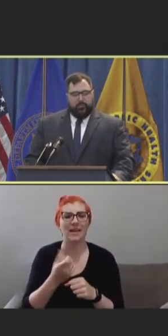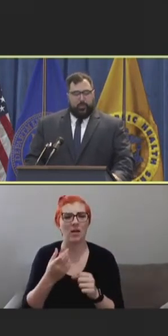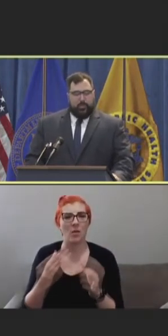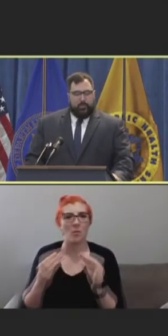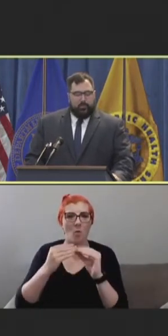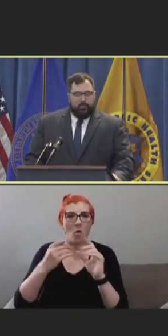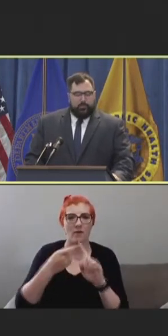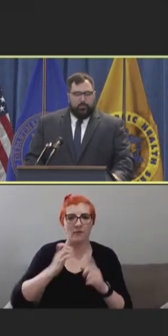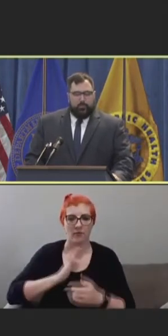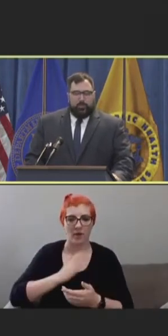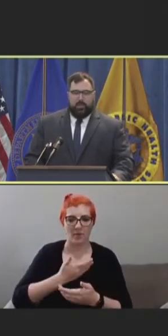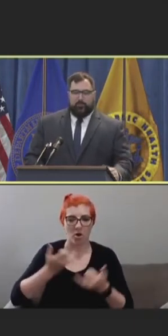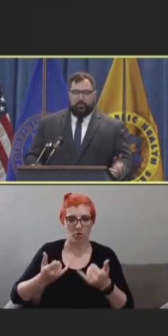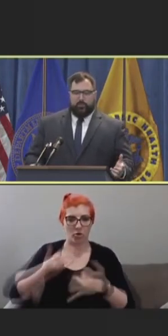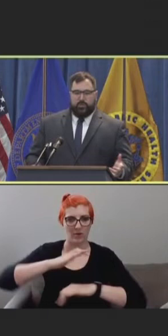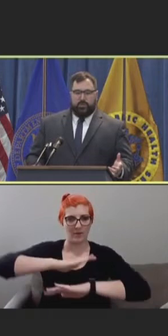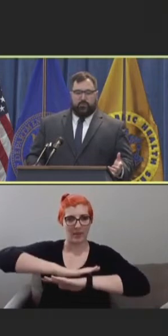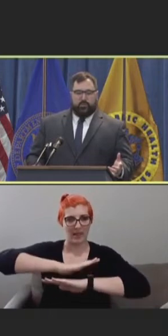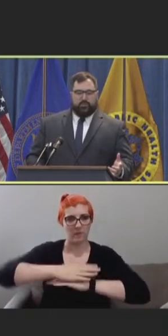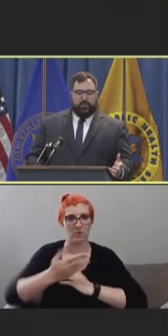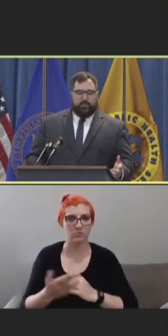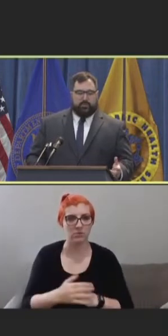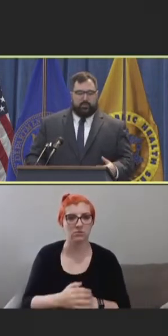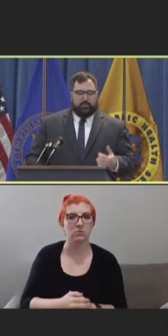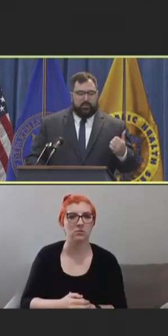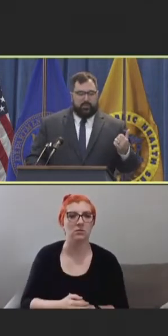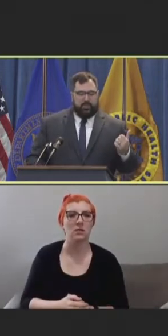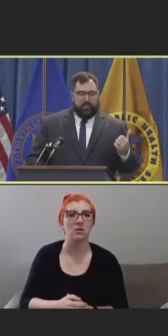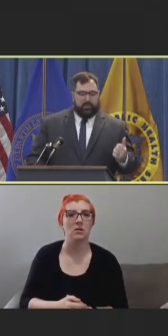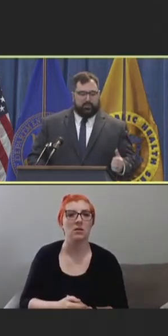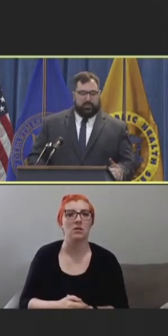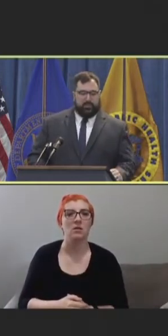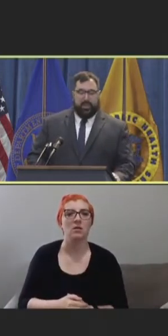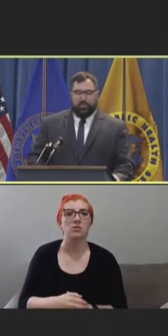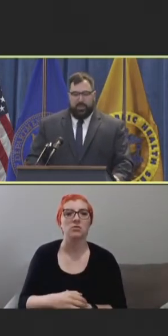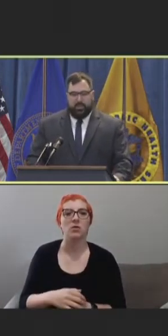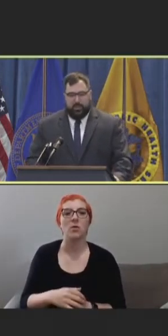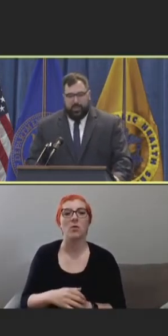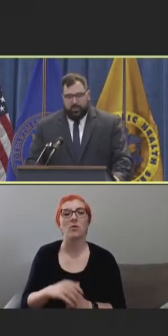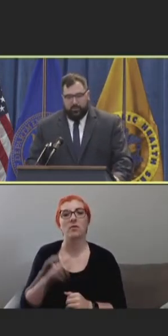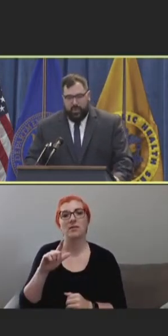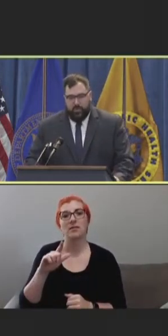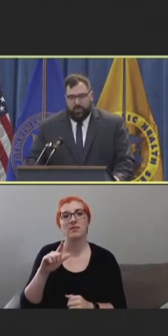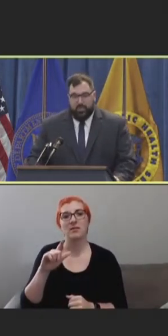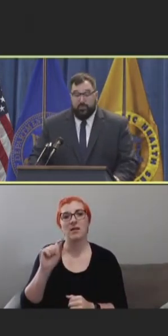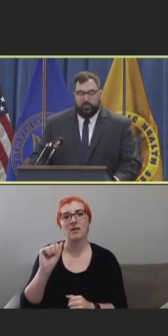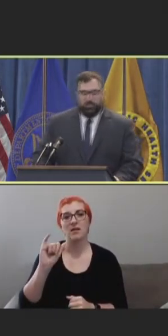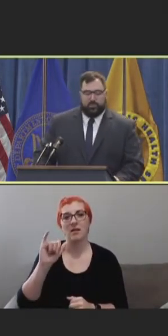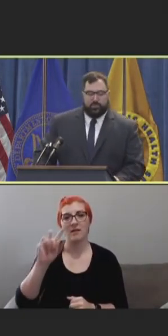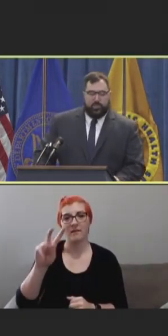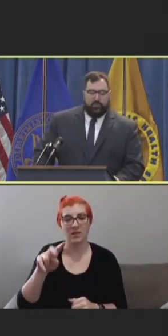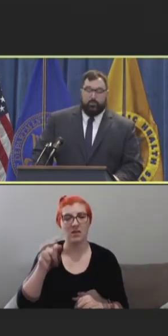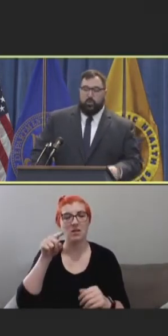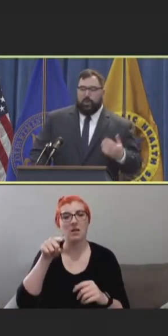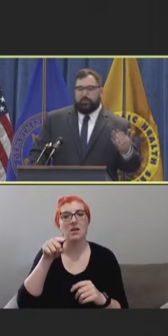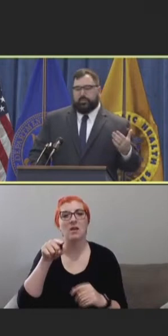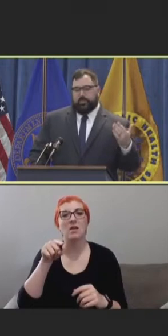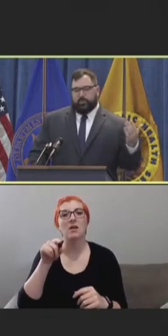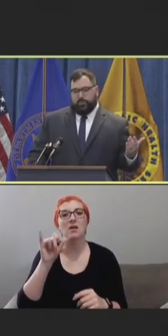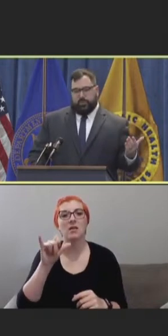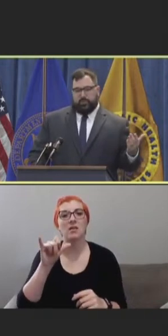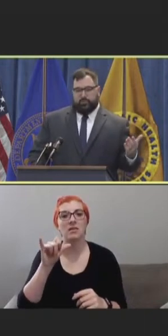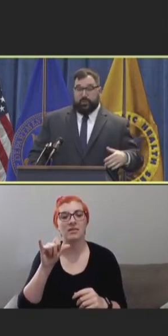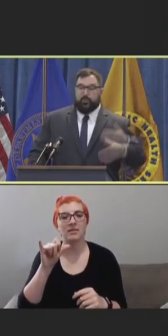have. So the live attenuated influenza vaccine has the HA and NA, the primary immunogens from the wild